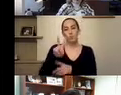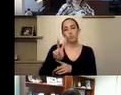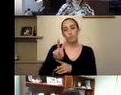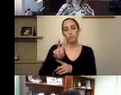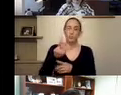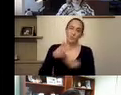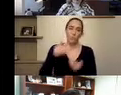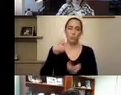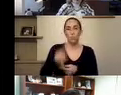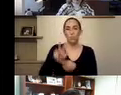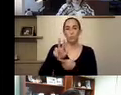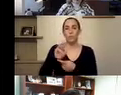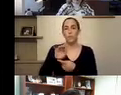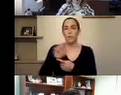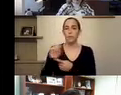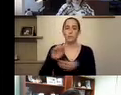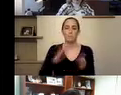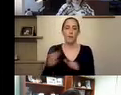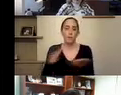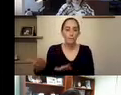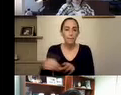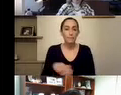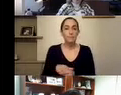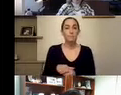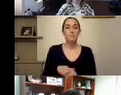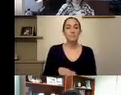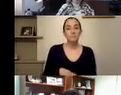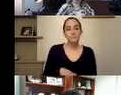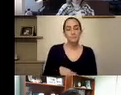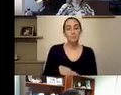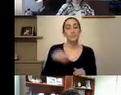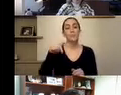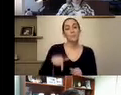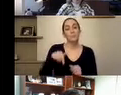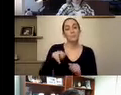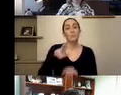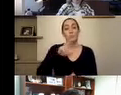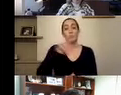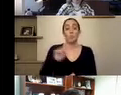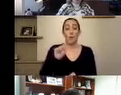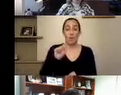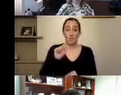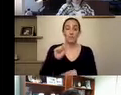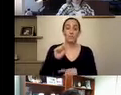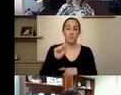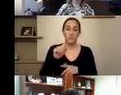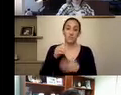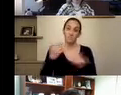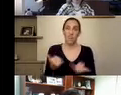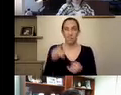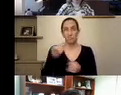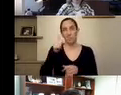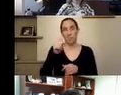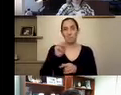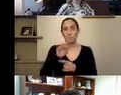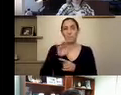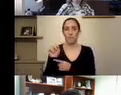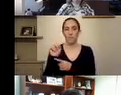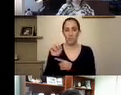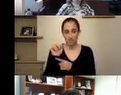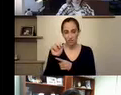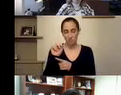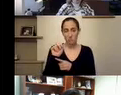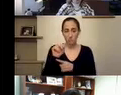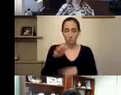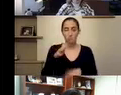mark. And interestingly enough, the last million cases have been within the last 7 days, which is much faster than it took us to